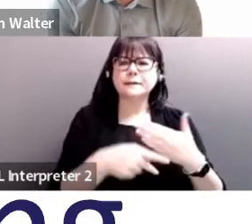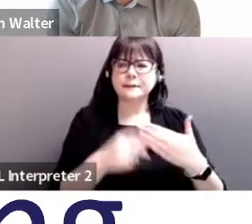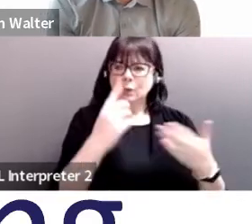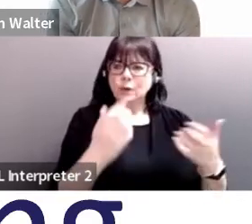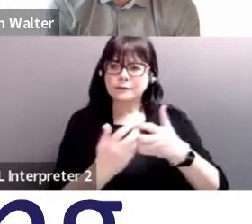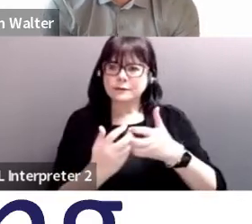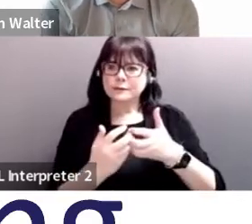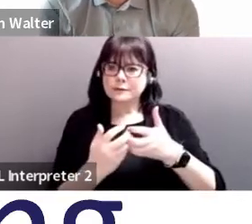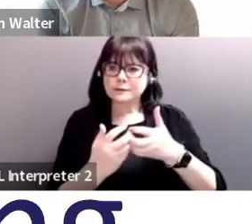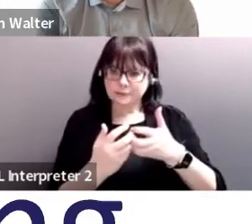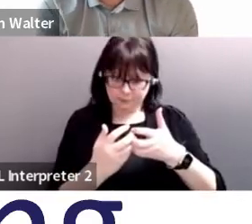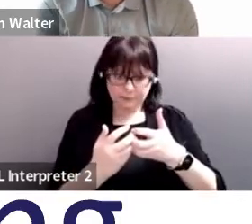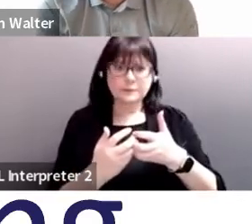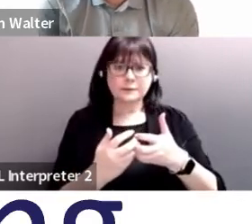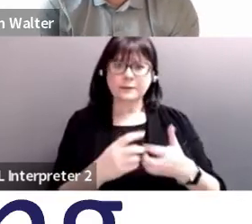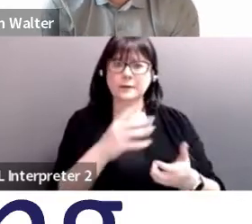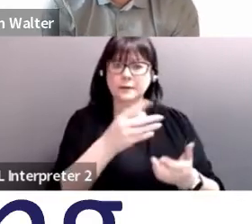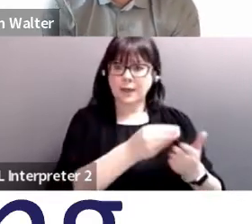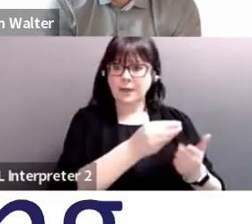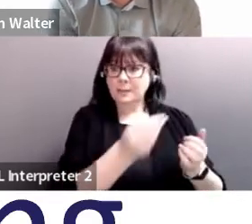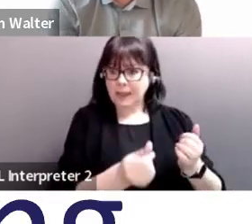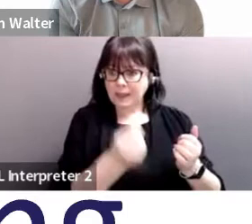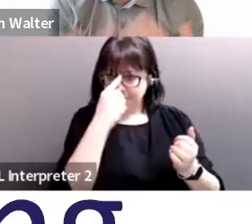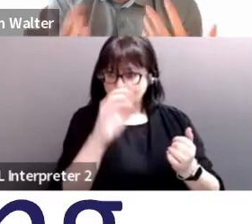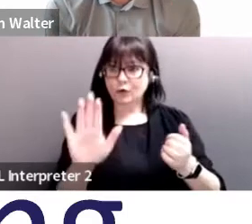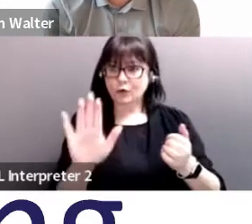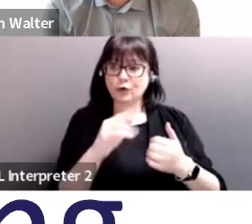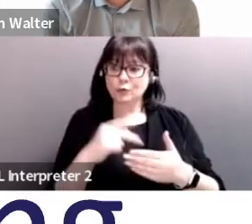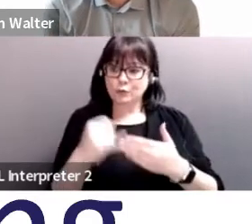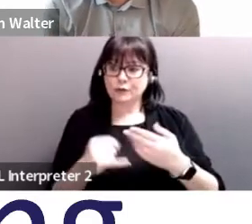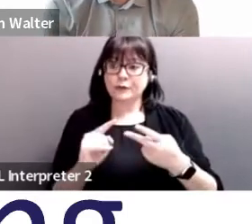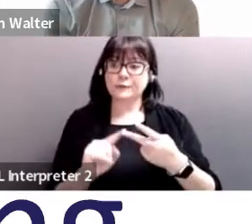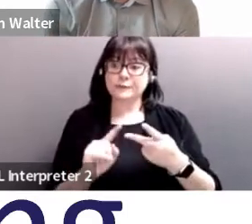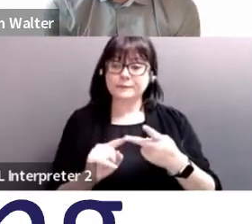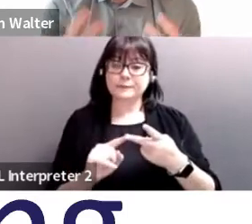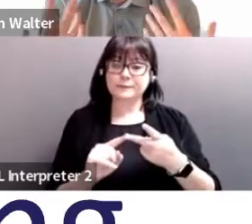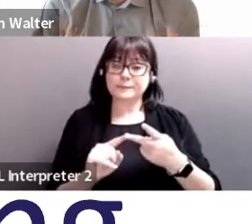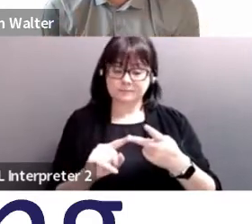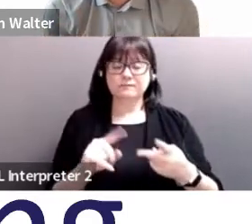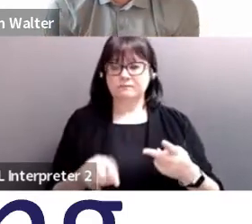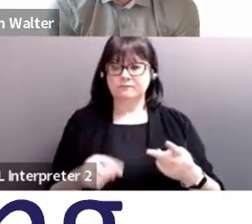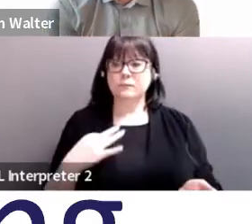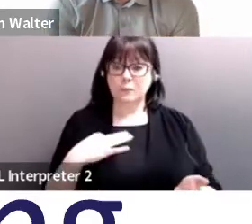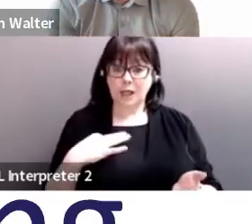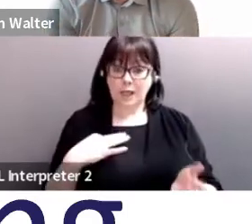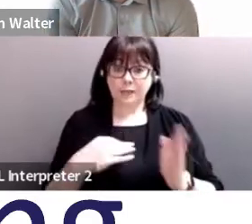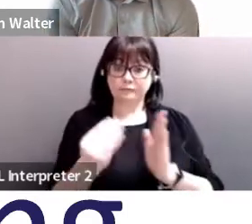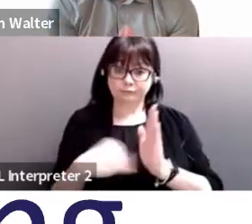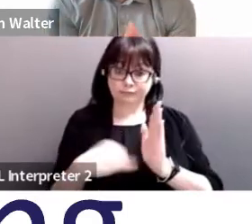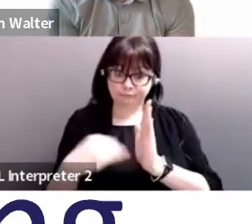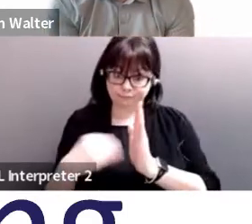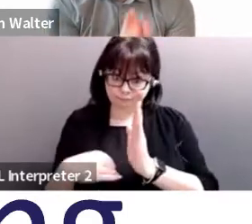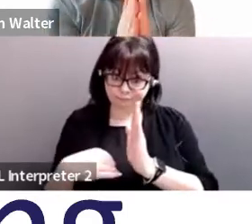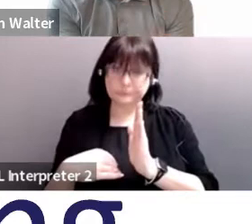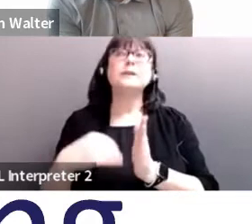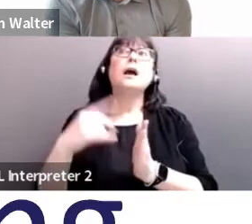able to pay for the project that you'd like to execute. Now you're going to apply, you're going to be approved for that funding, and